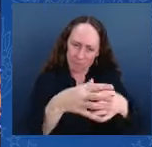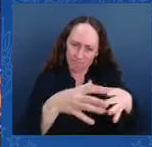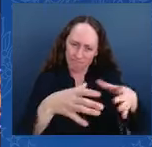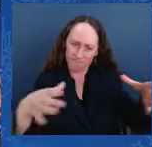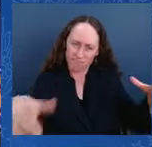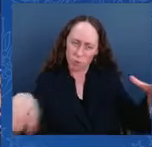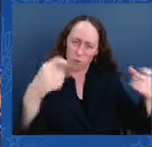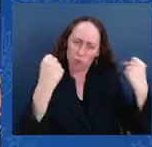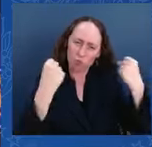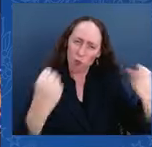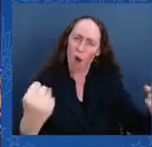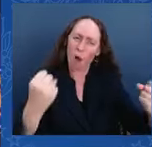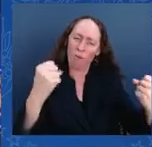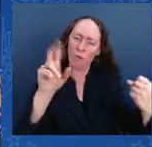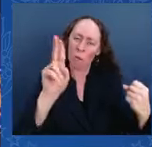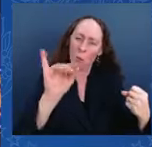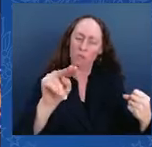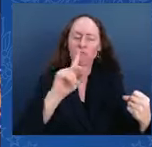Look,